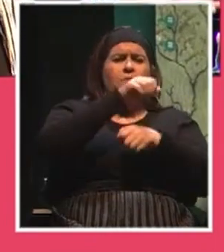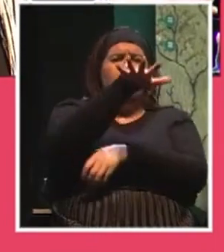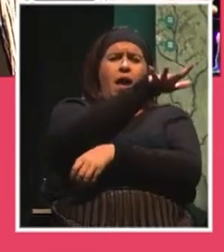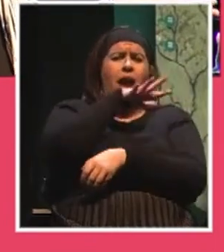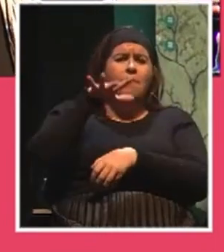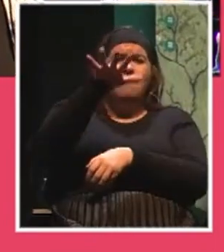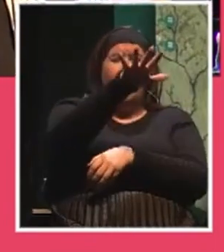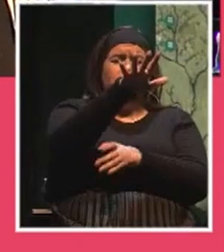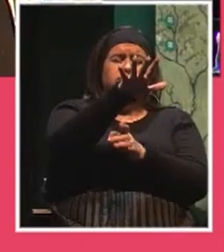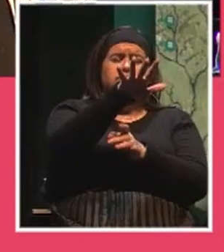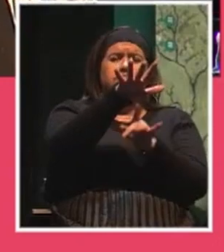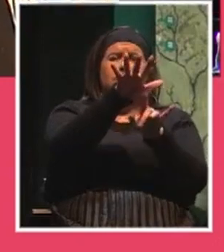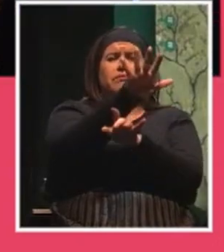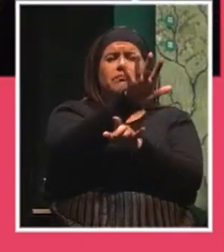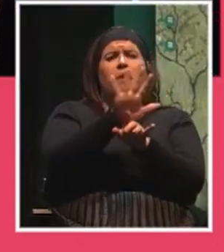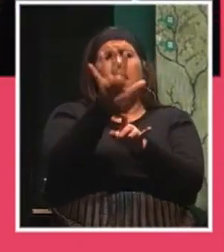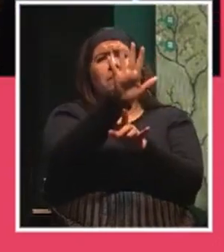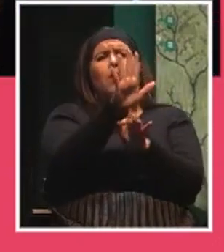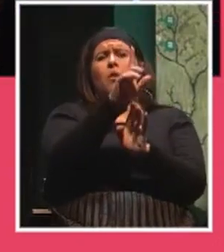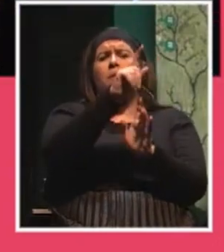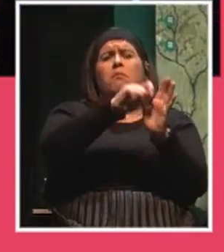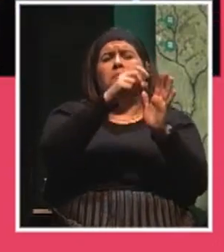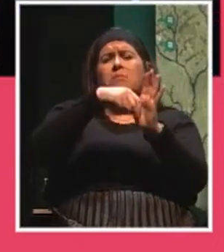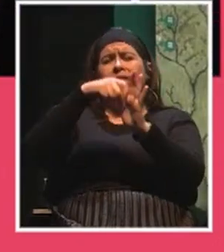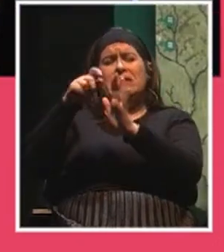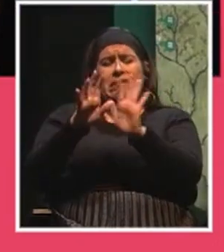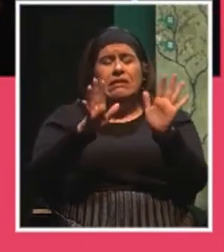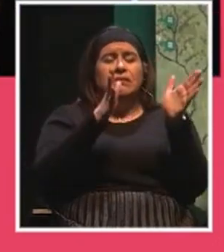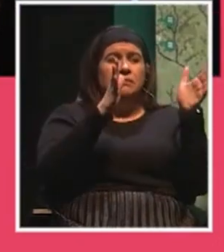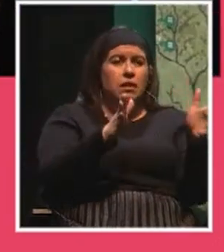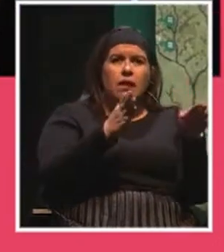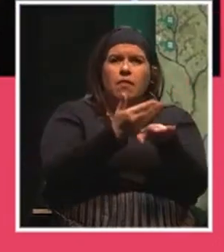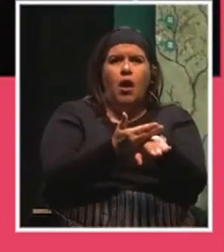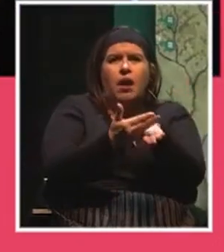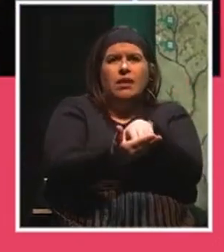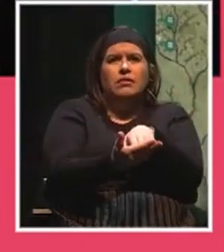of months, and we were about a month out from